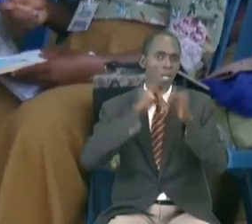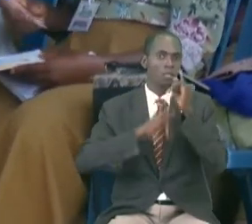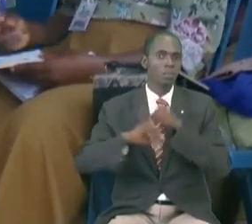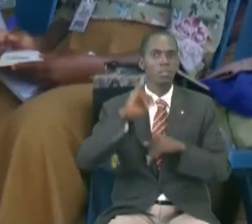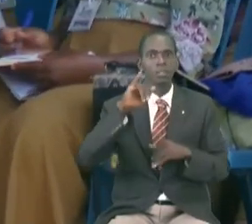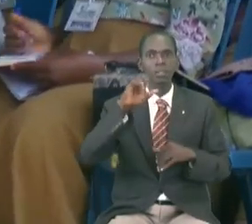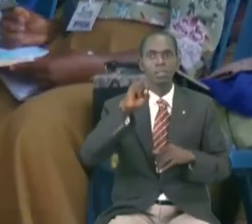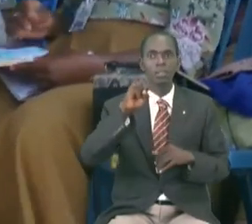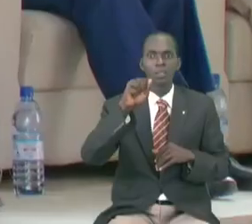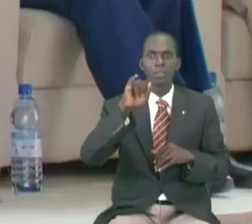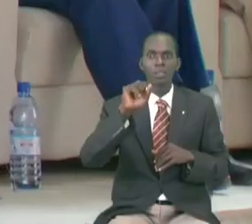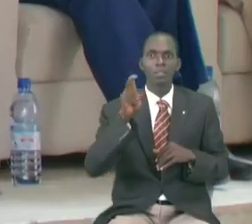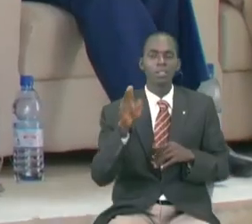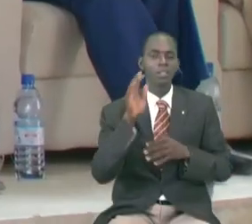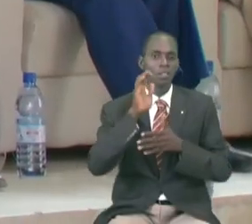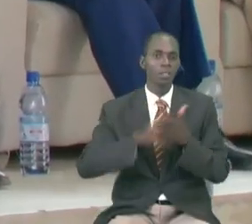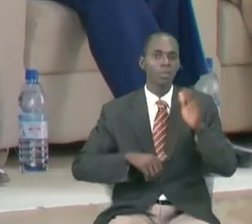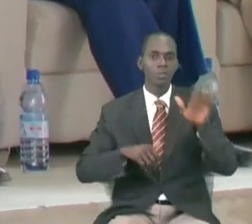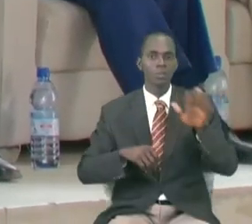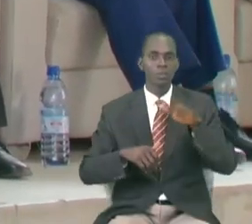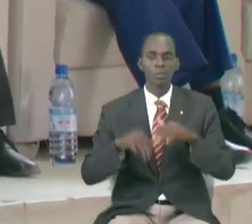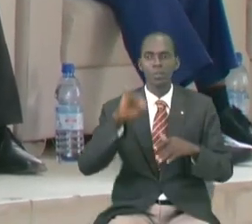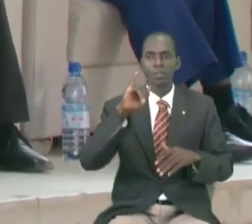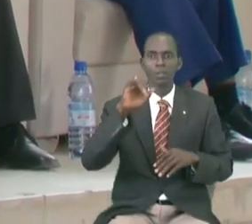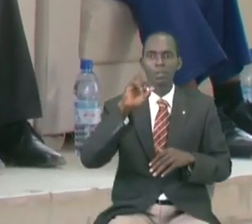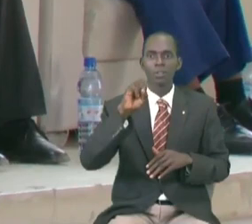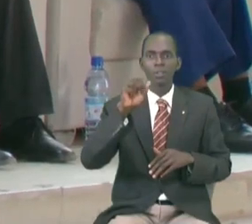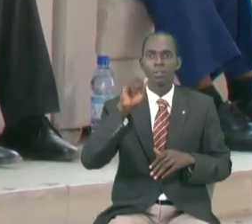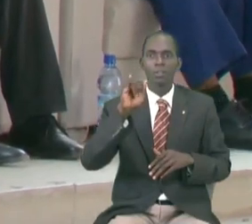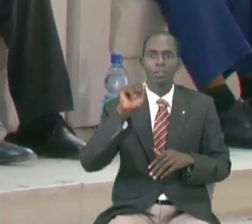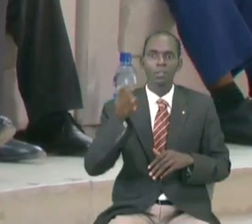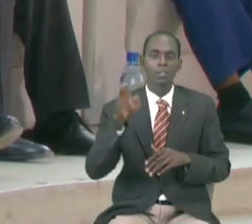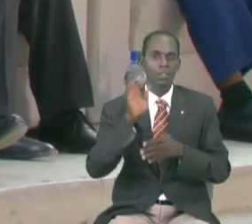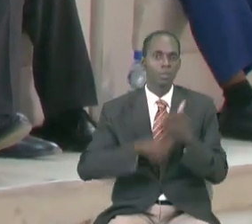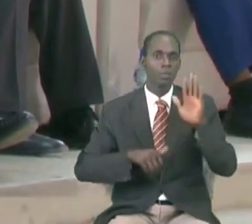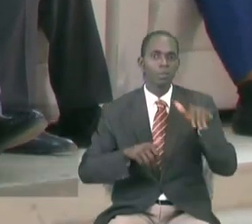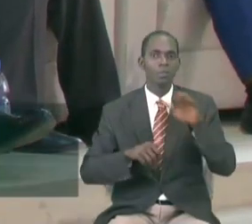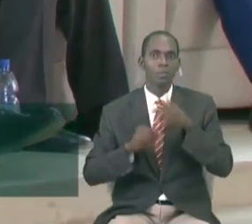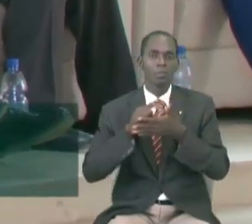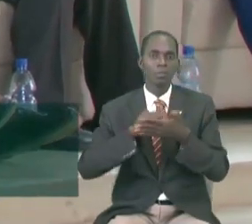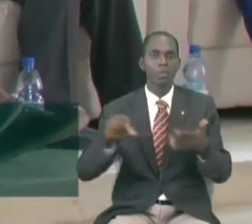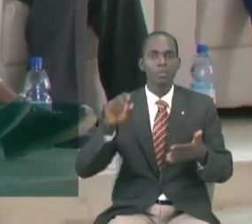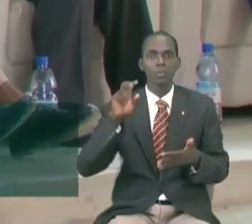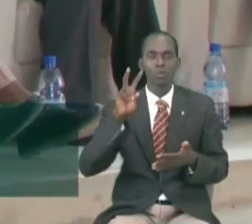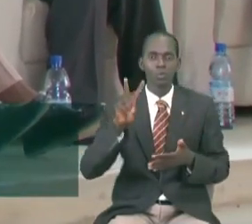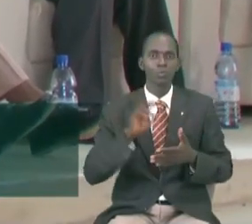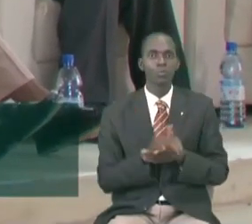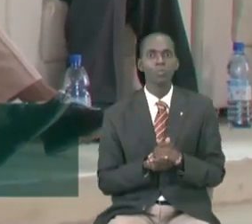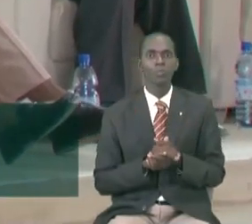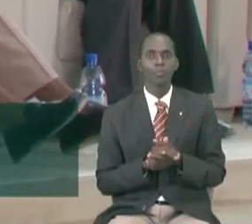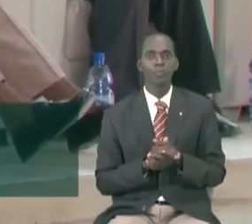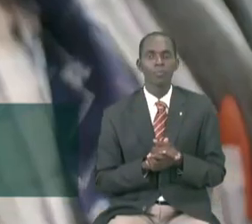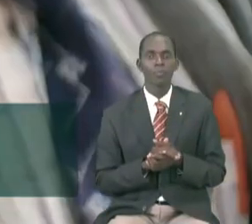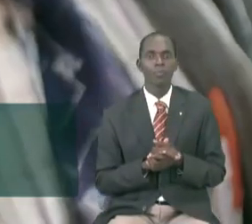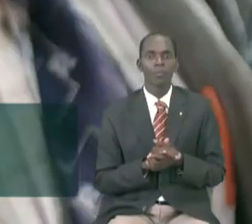at verse 2. In this place, God was talking through Isaiah, and I was talking to the people of God